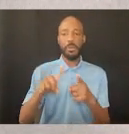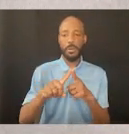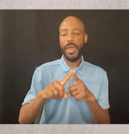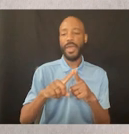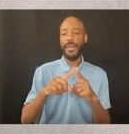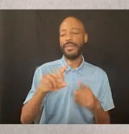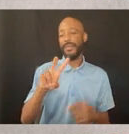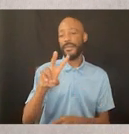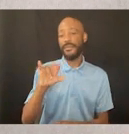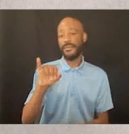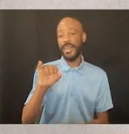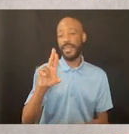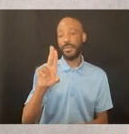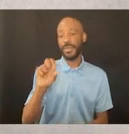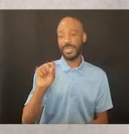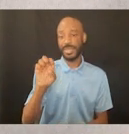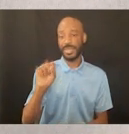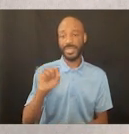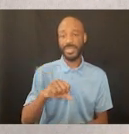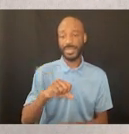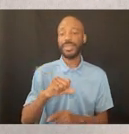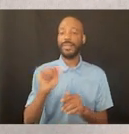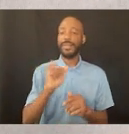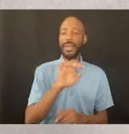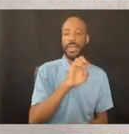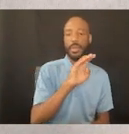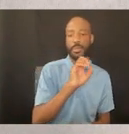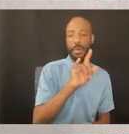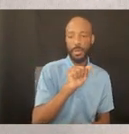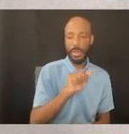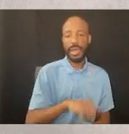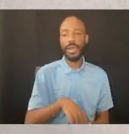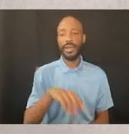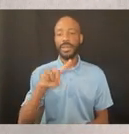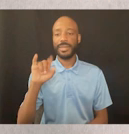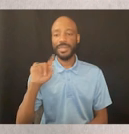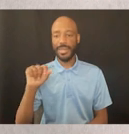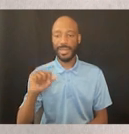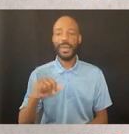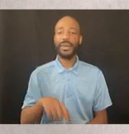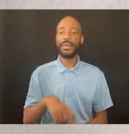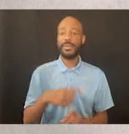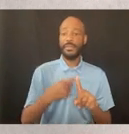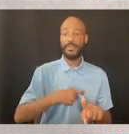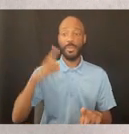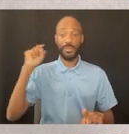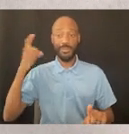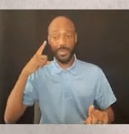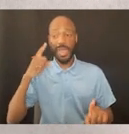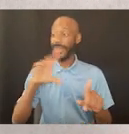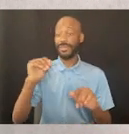such as Ebola and Zika, and there was terrorist attacks both from governments and rebels. There